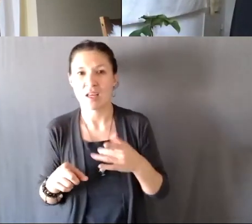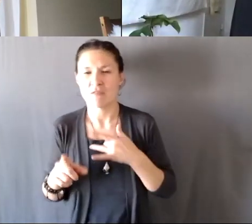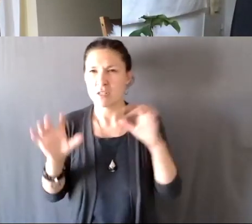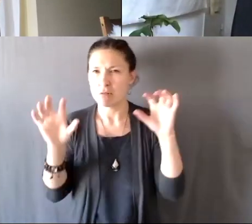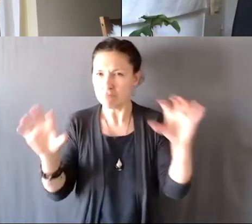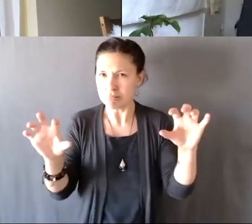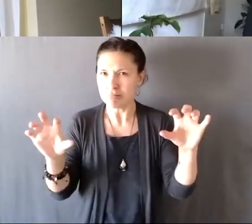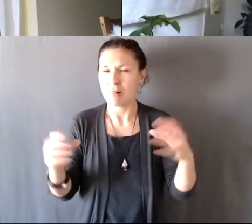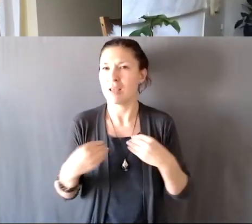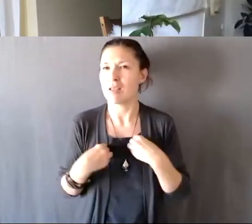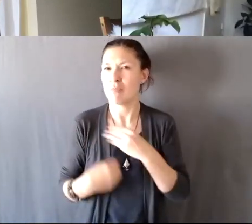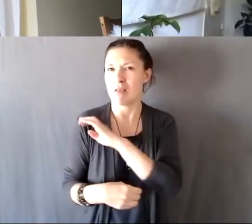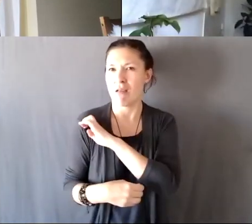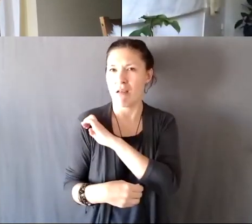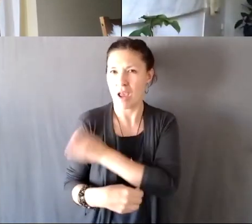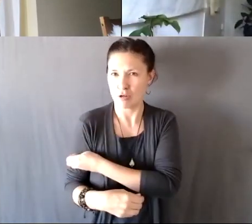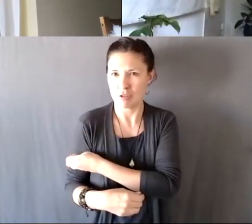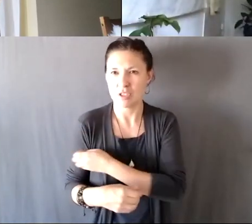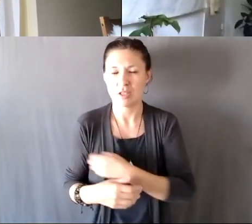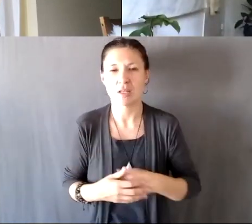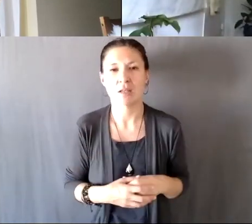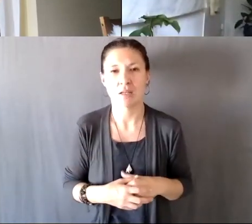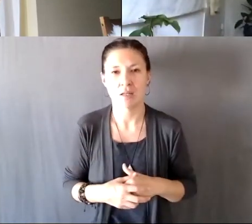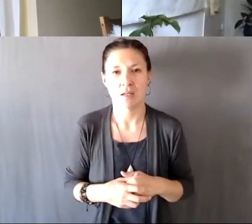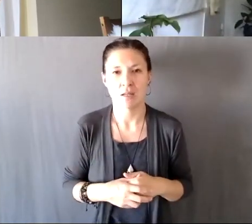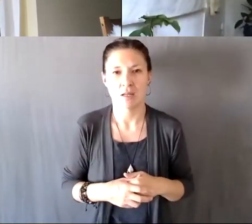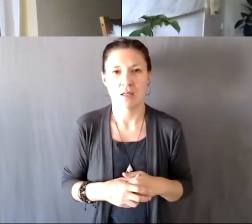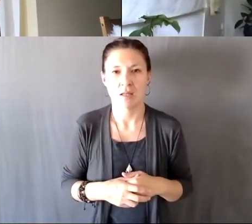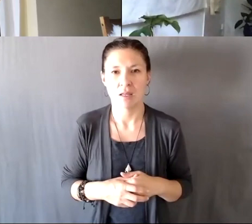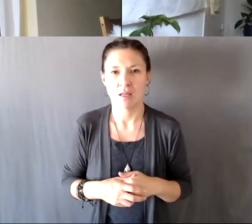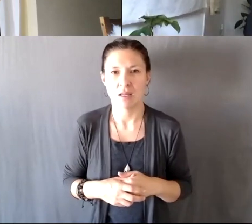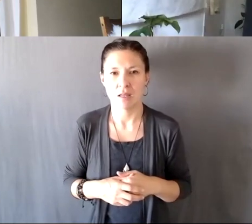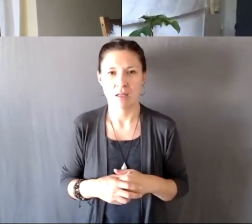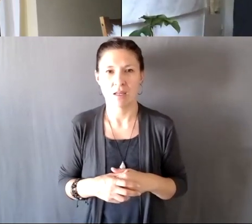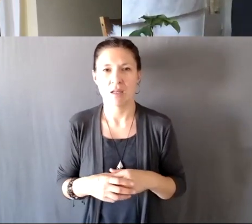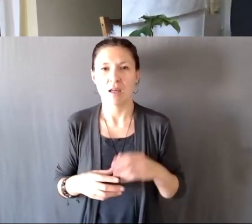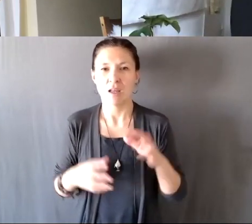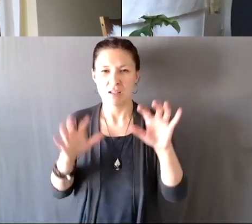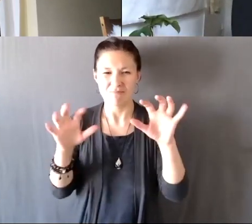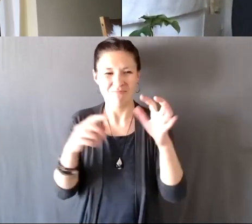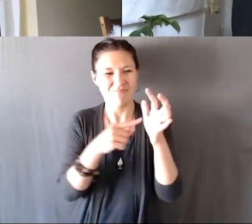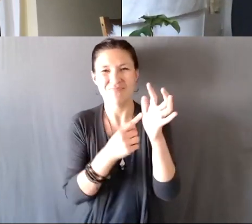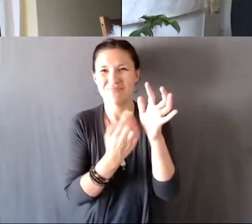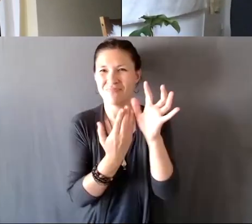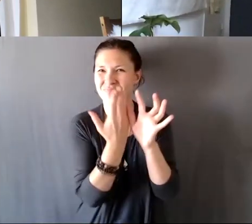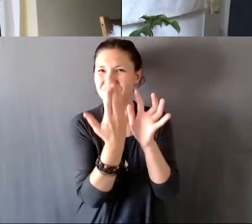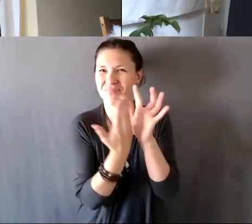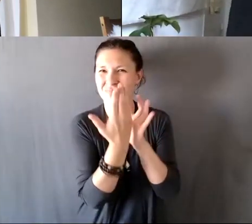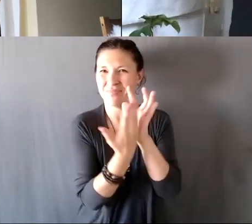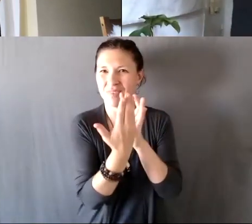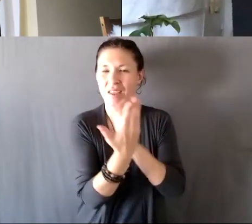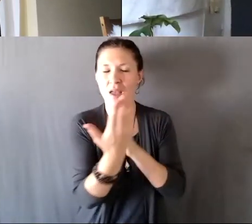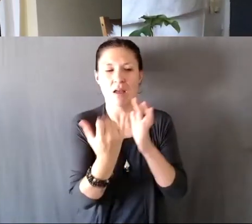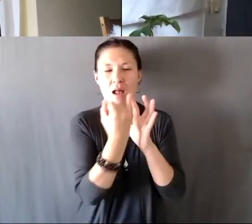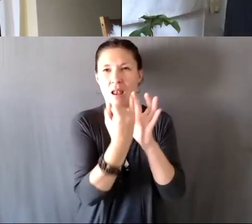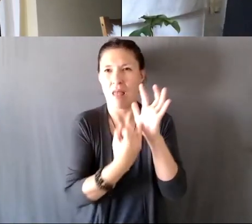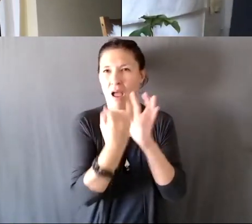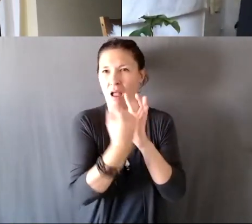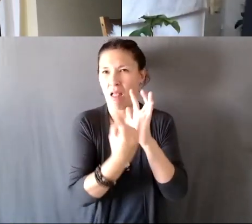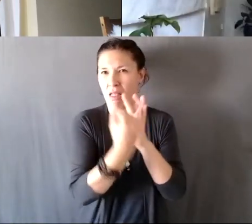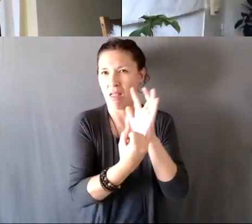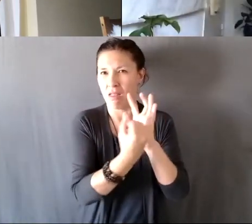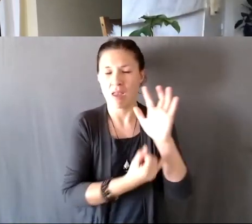this mudra. You now know that we have a lot of Qi meridians in the fingers, so we empower ourselves with the tiger